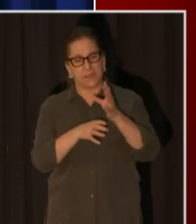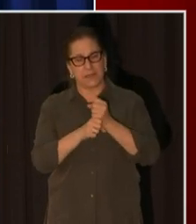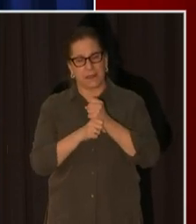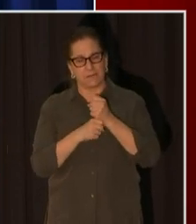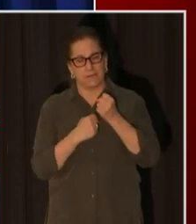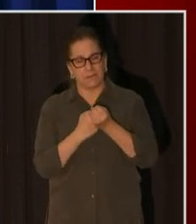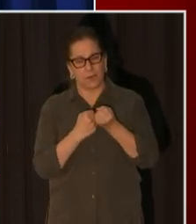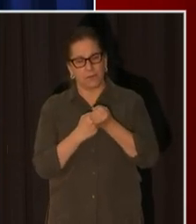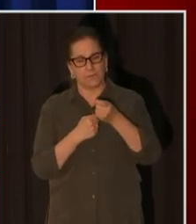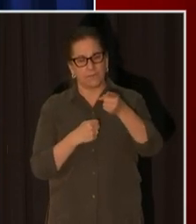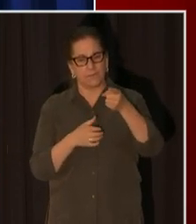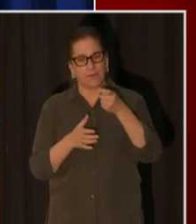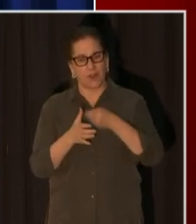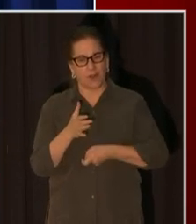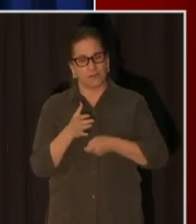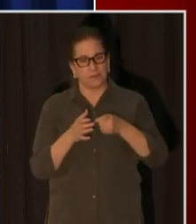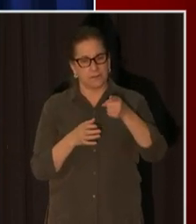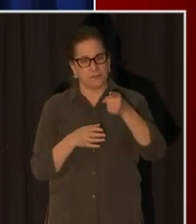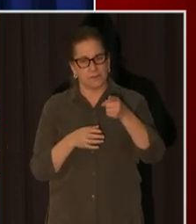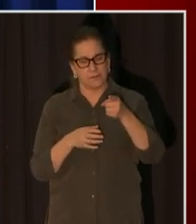looking at my boss.